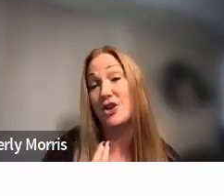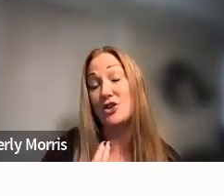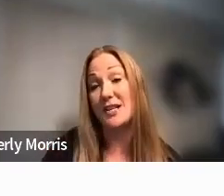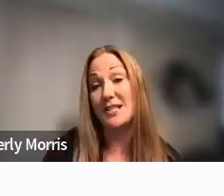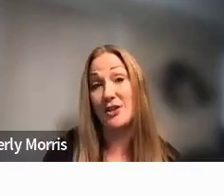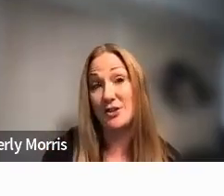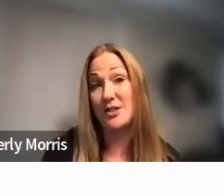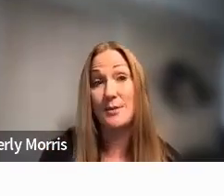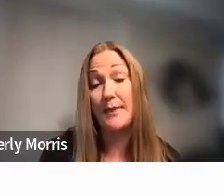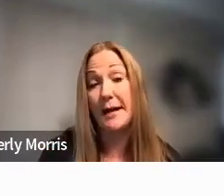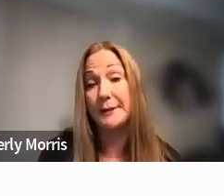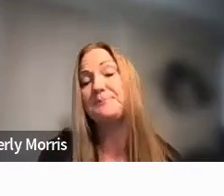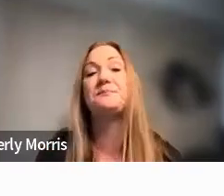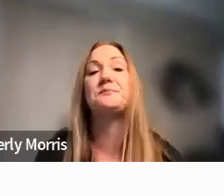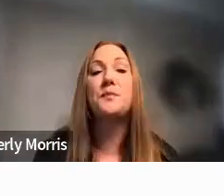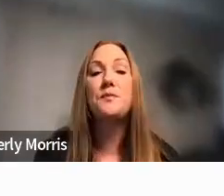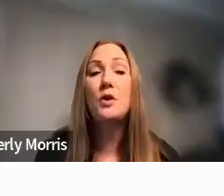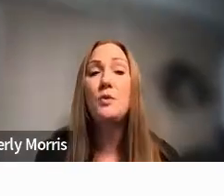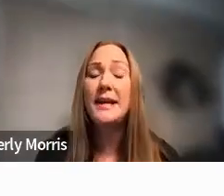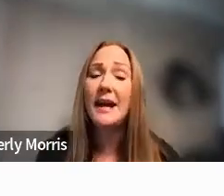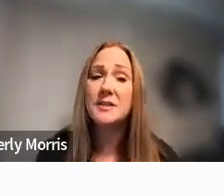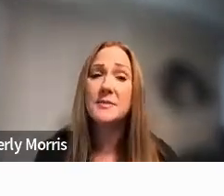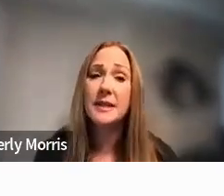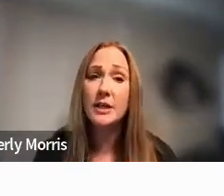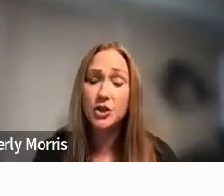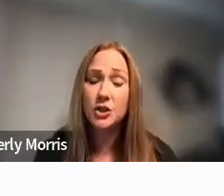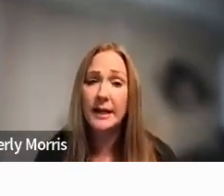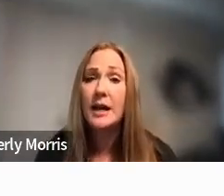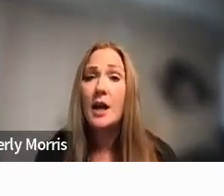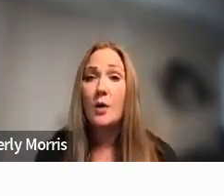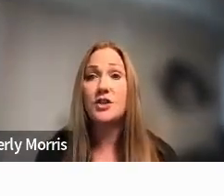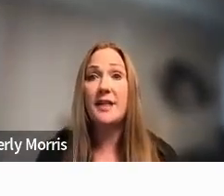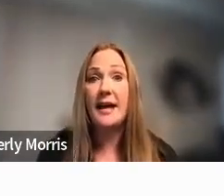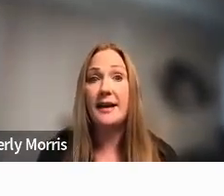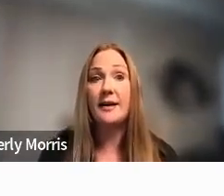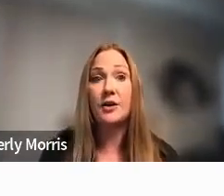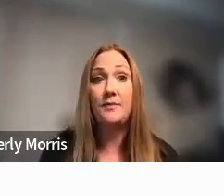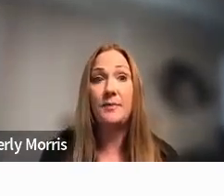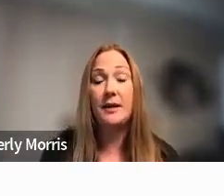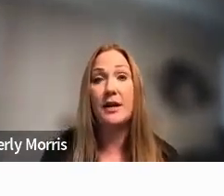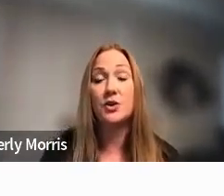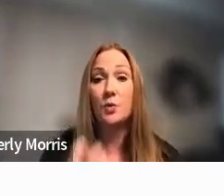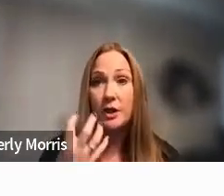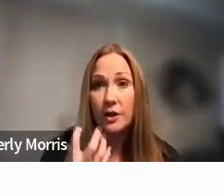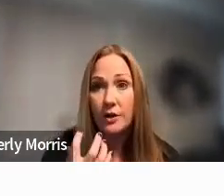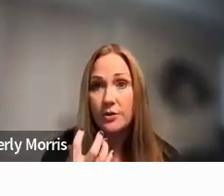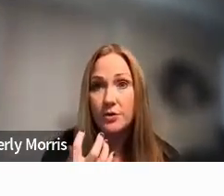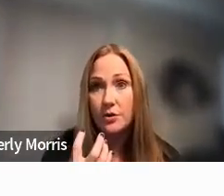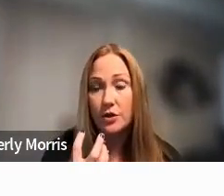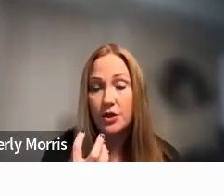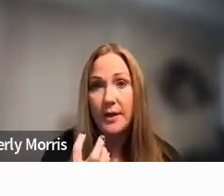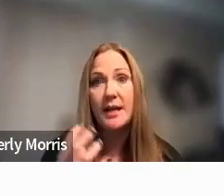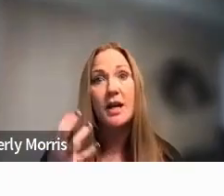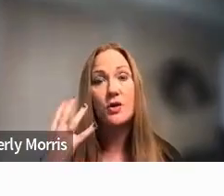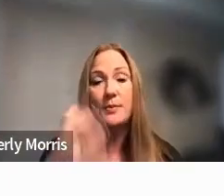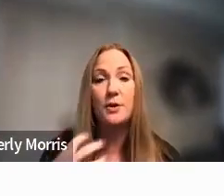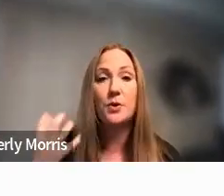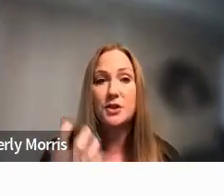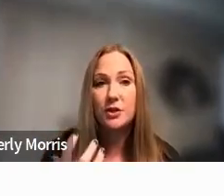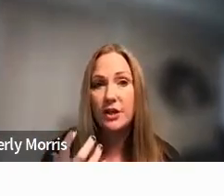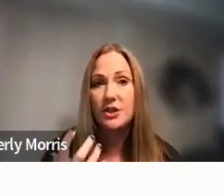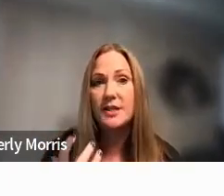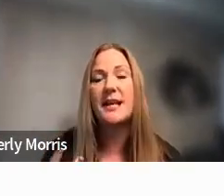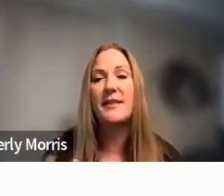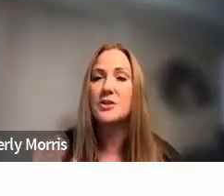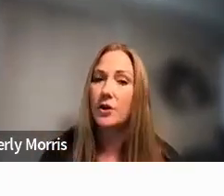they can start trusting their system better. I might have some delayed chewing, which then could be, as you're working on those chewing, you build